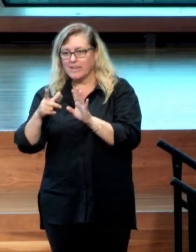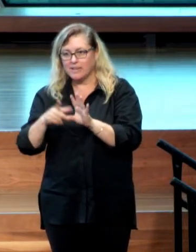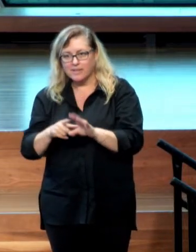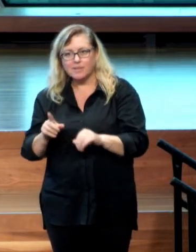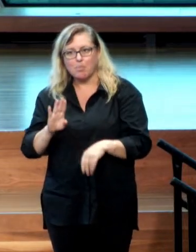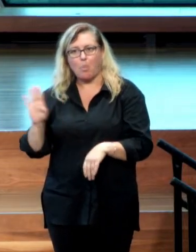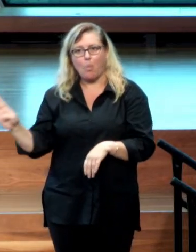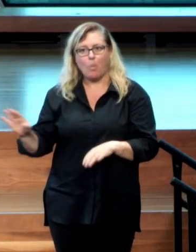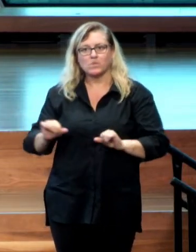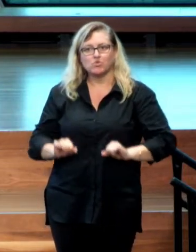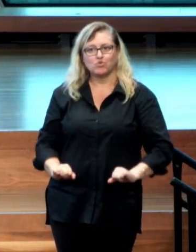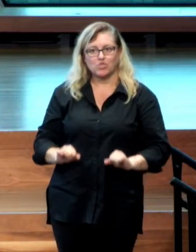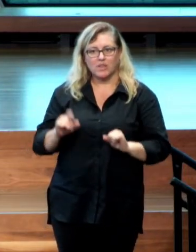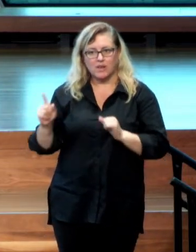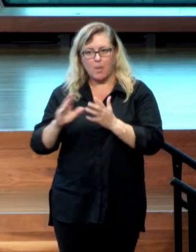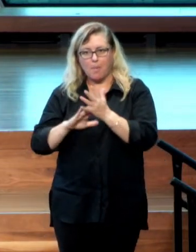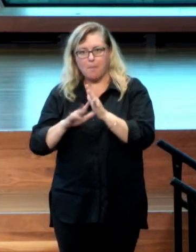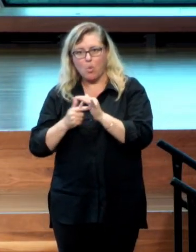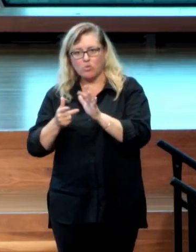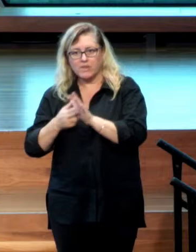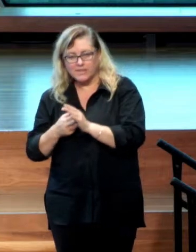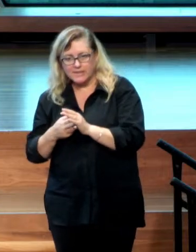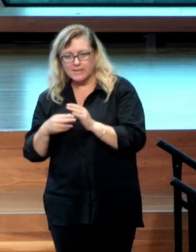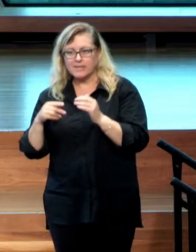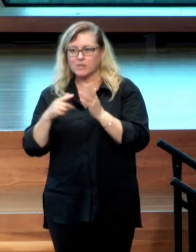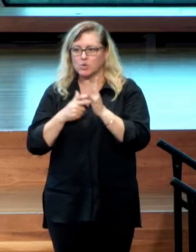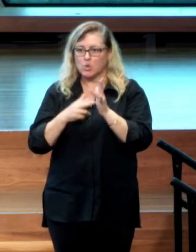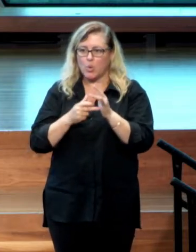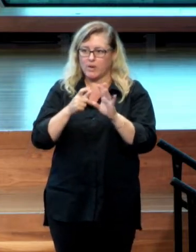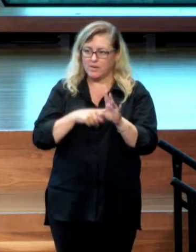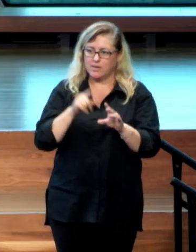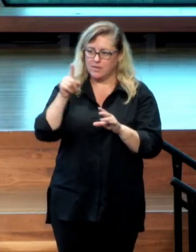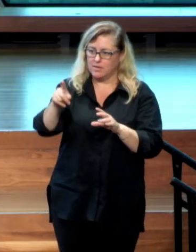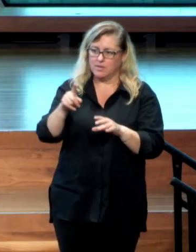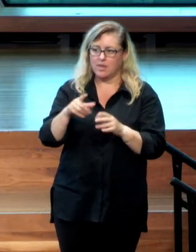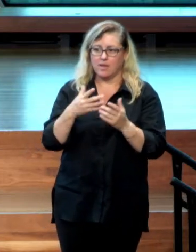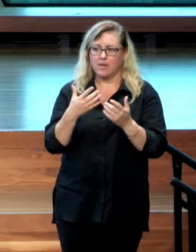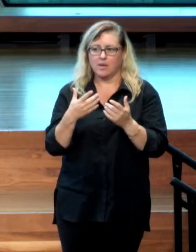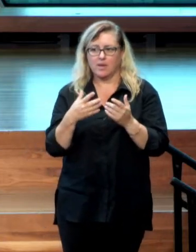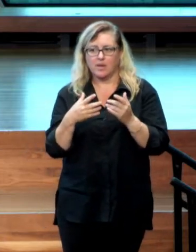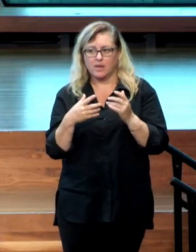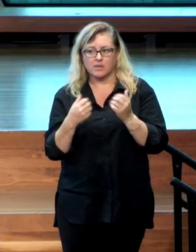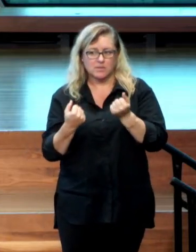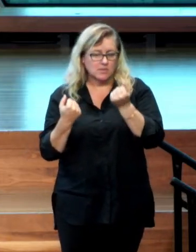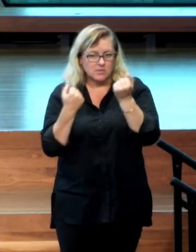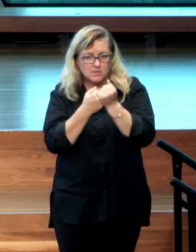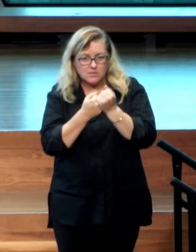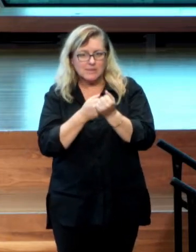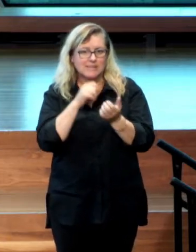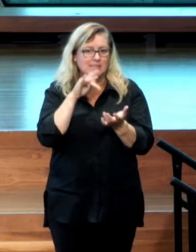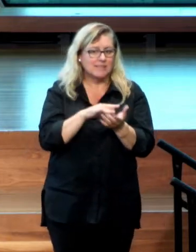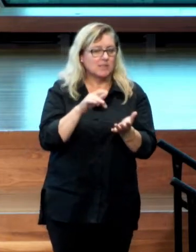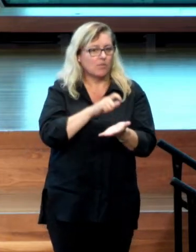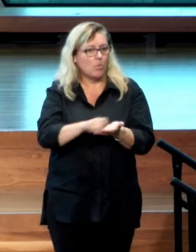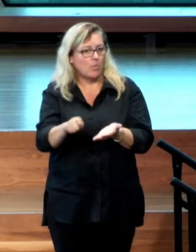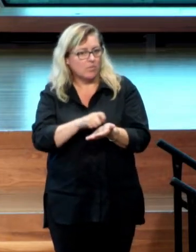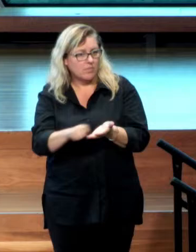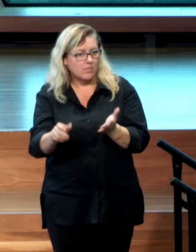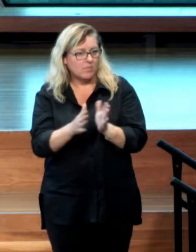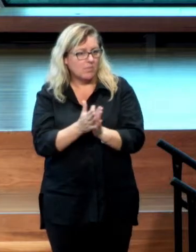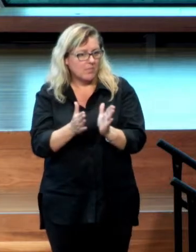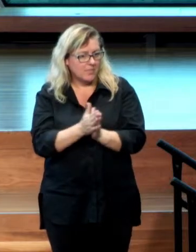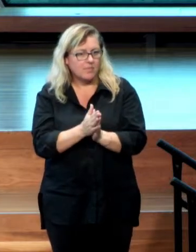Wheeler Centre patrons, Maureen and Tony, whose generous support made the Centre for Books, Writing and Ideas